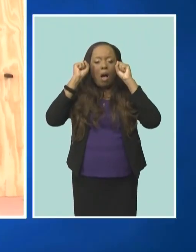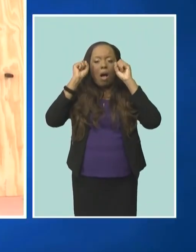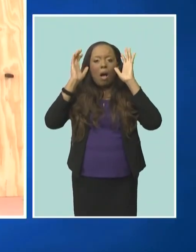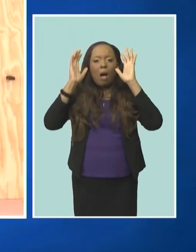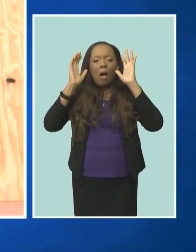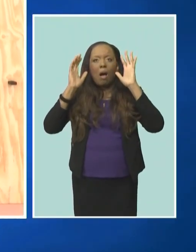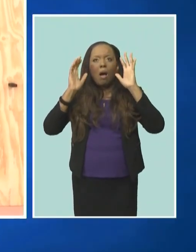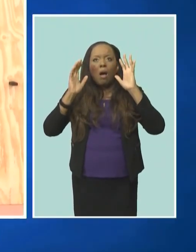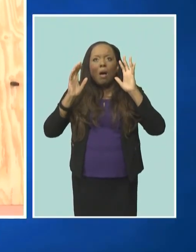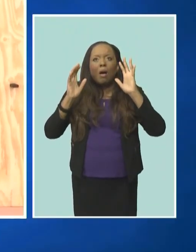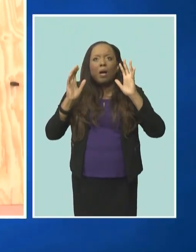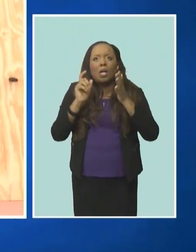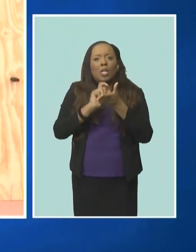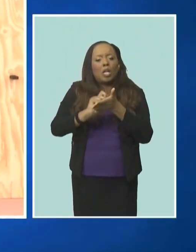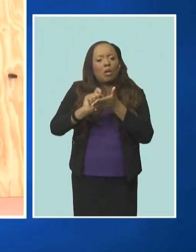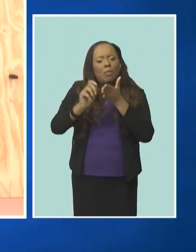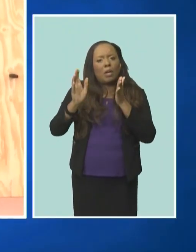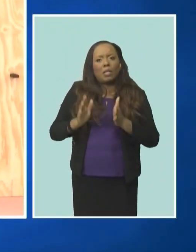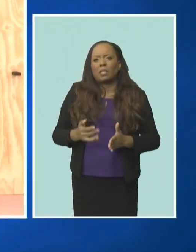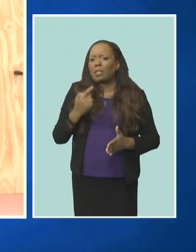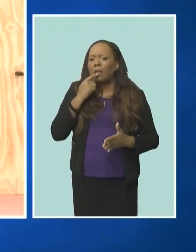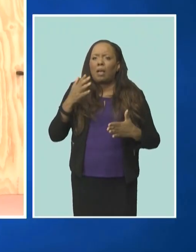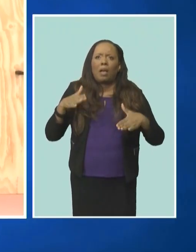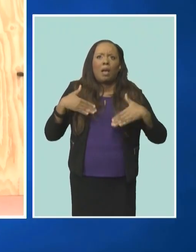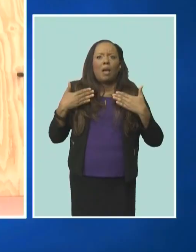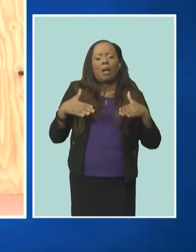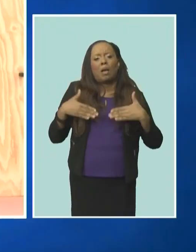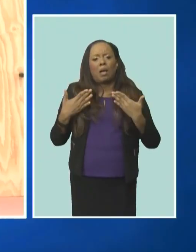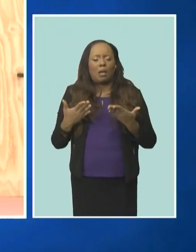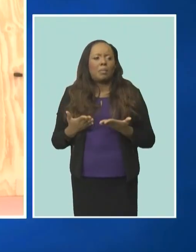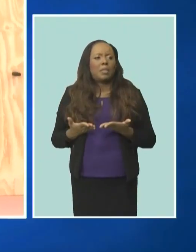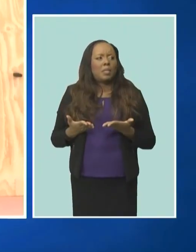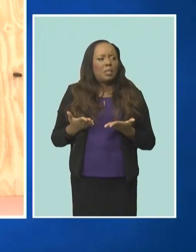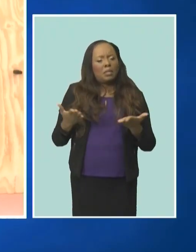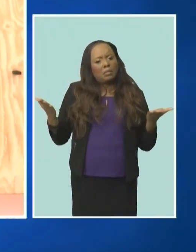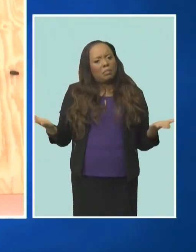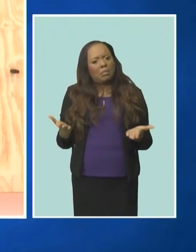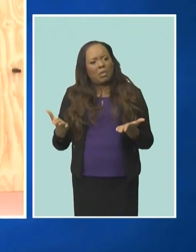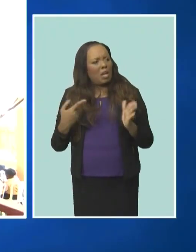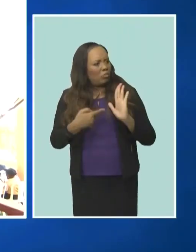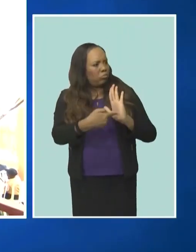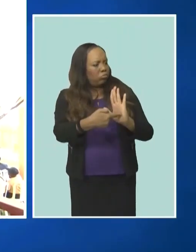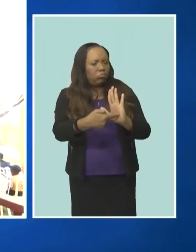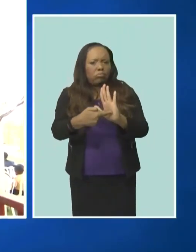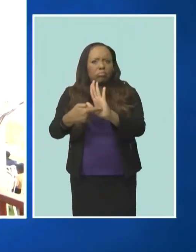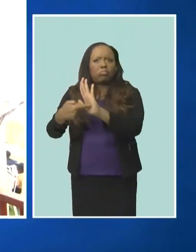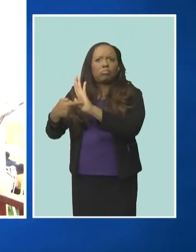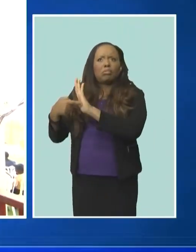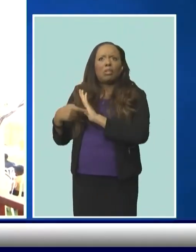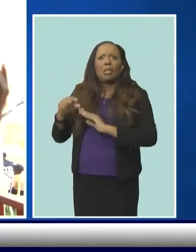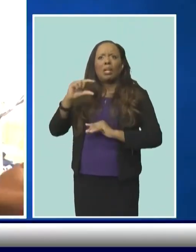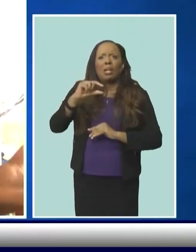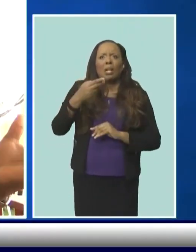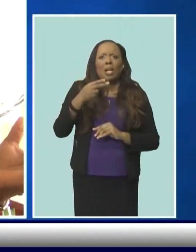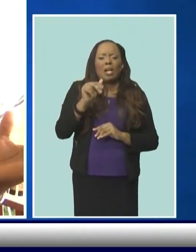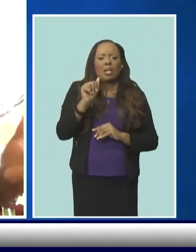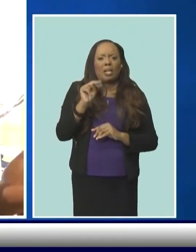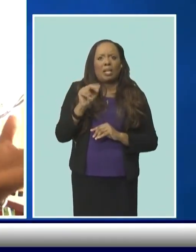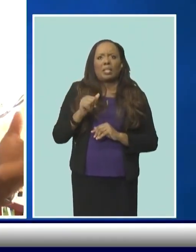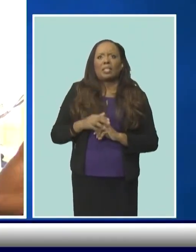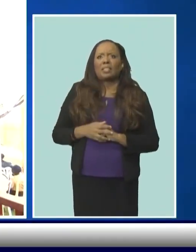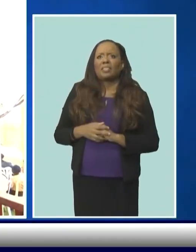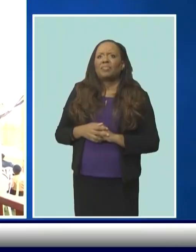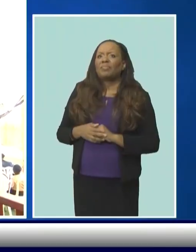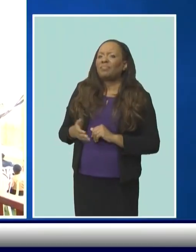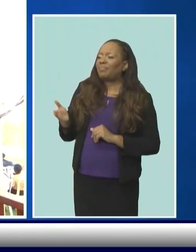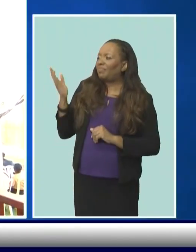says he is pleased to be involved in the first production from Ghana to be shown in Barbados. We're honored because of the significance of where we are,